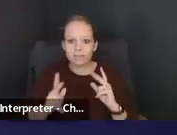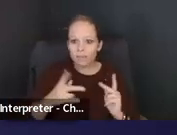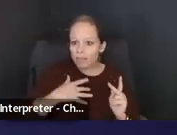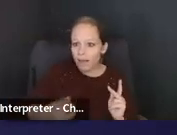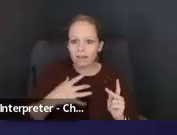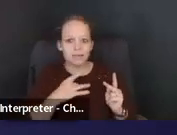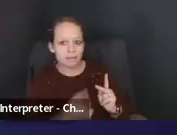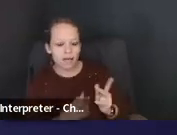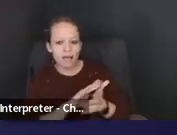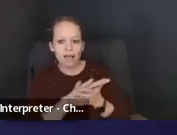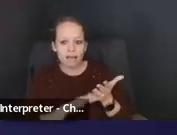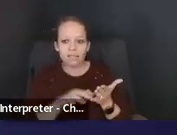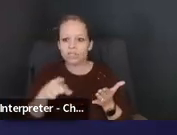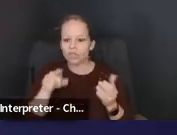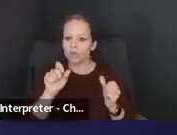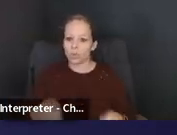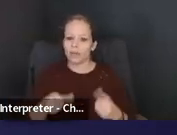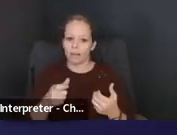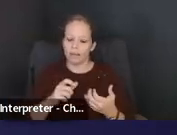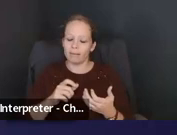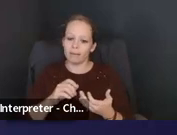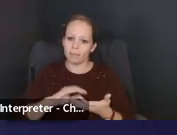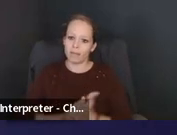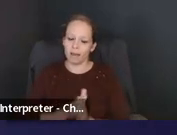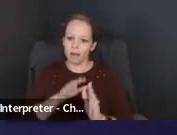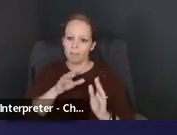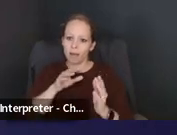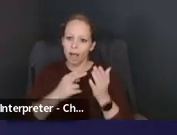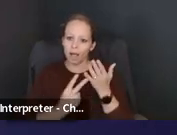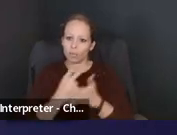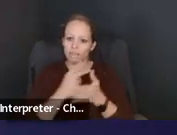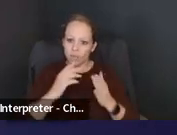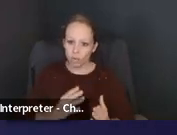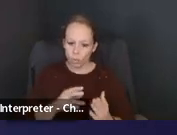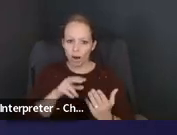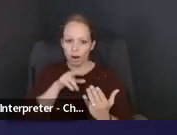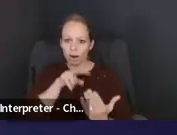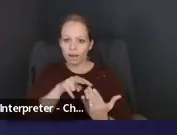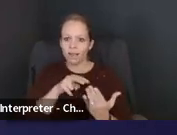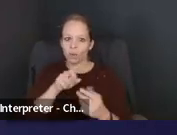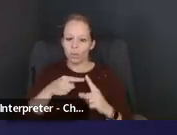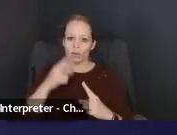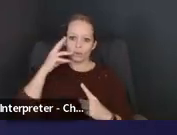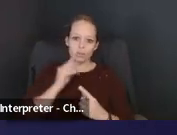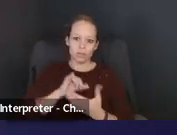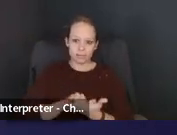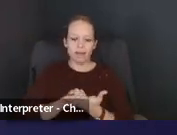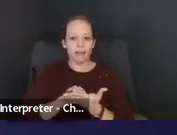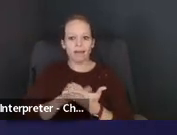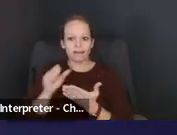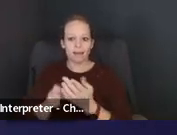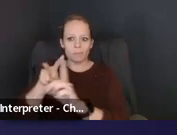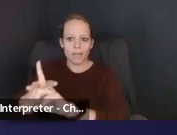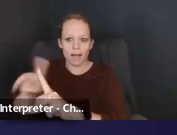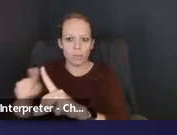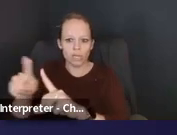So you can take on the perspective of the reviewer by being a reviewer. And that, I think, helps a lot when you write your own grant.